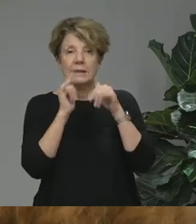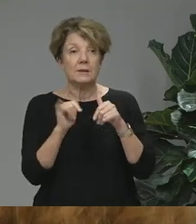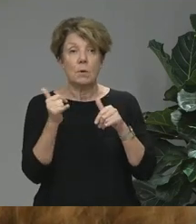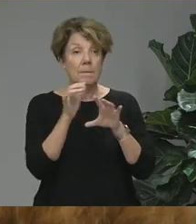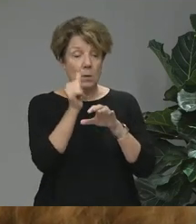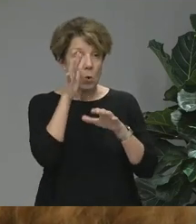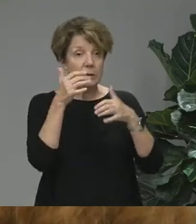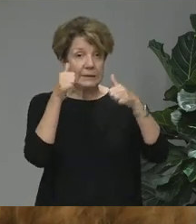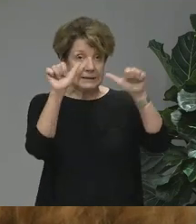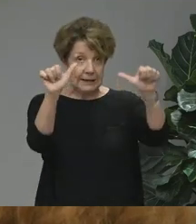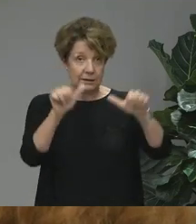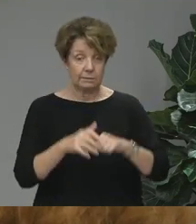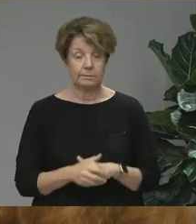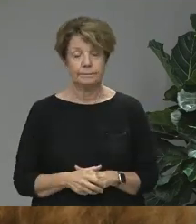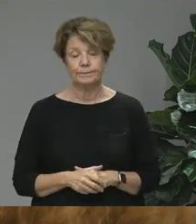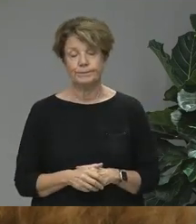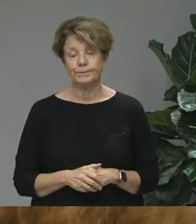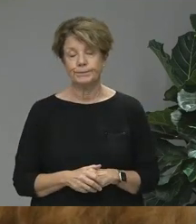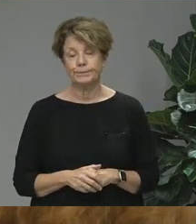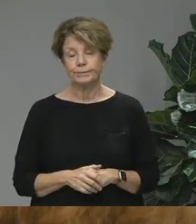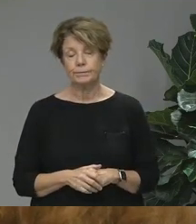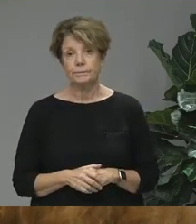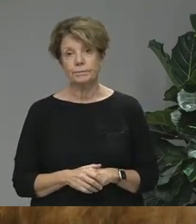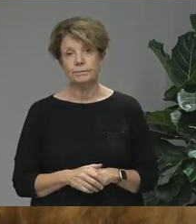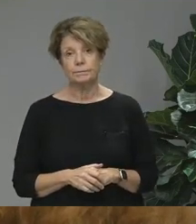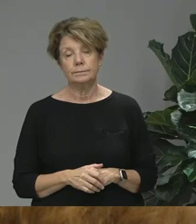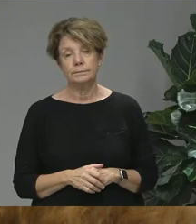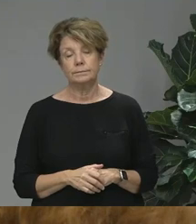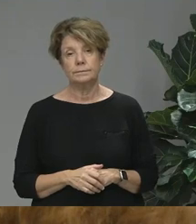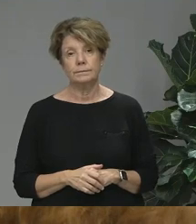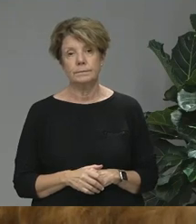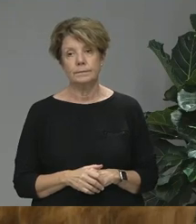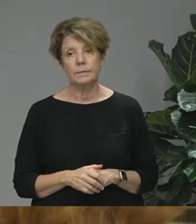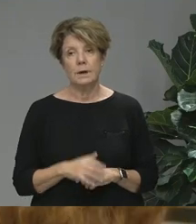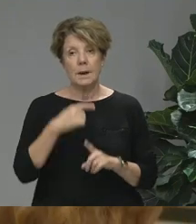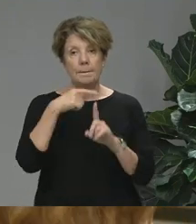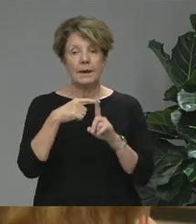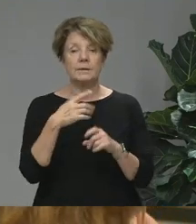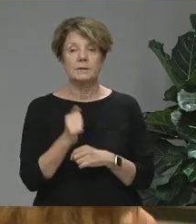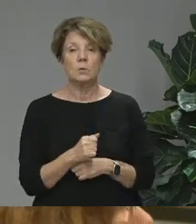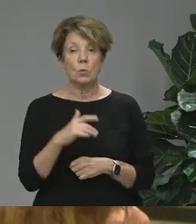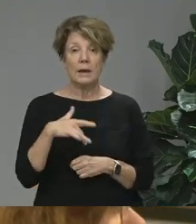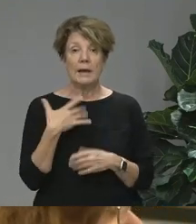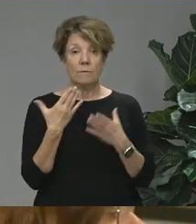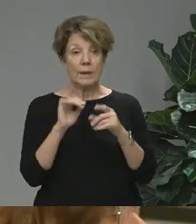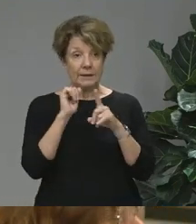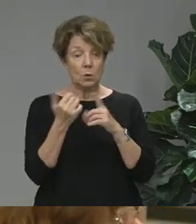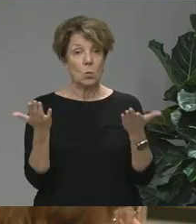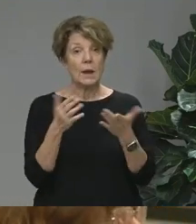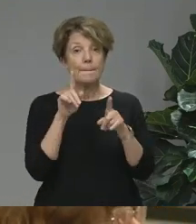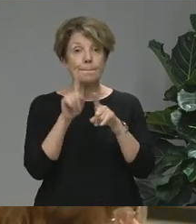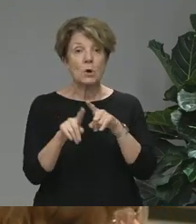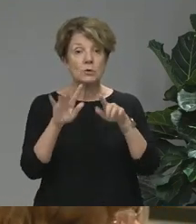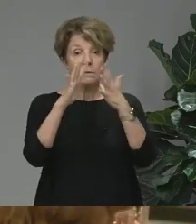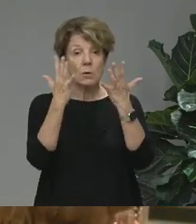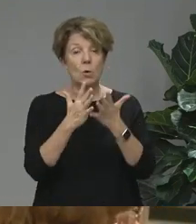seems to me. Secondly, we live with a situation where most of the world admires